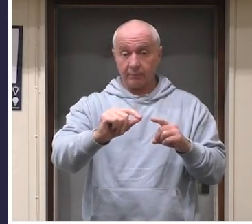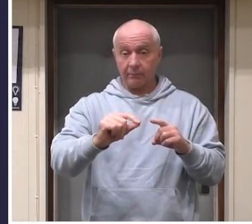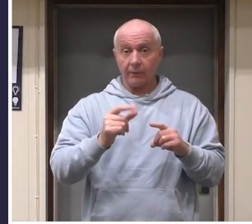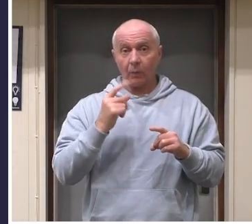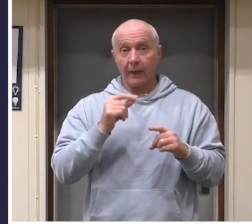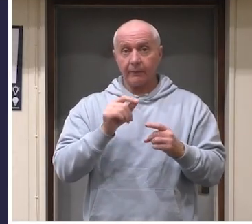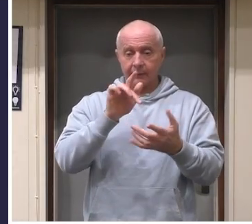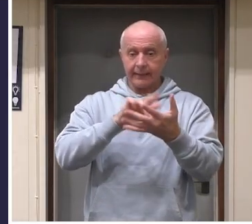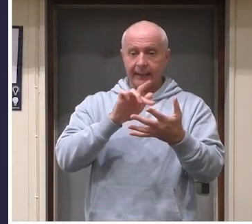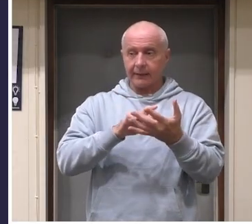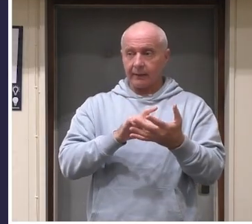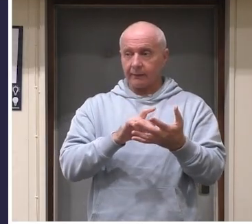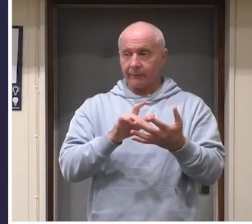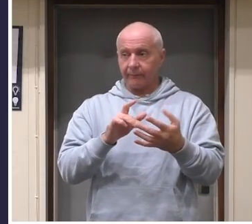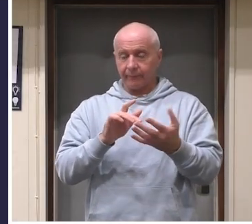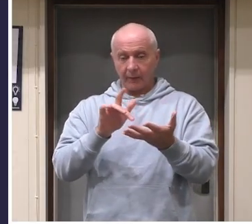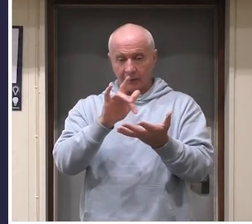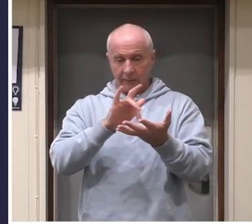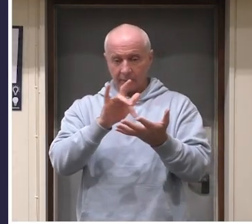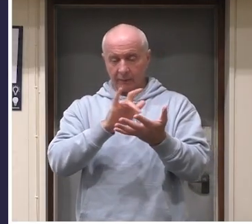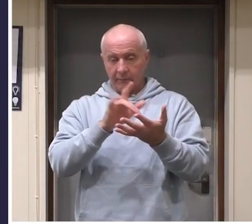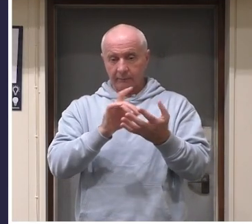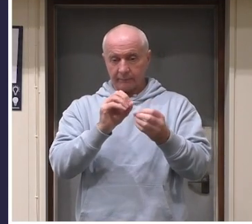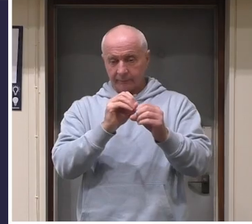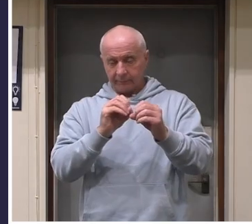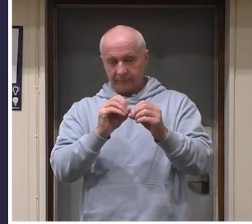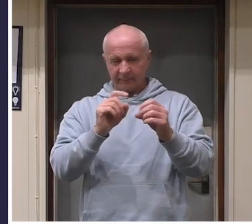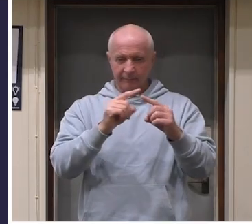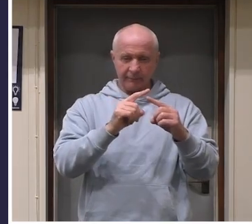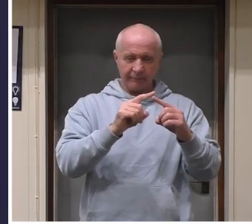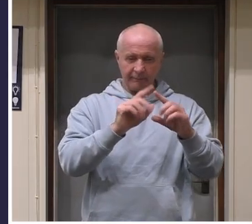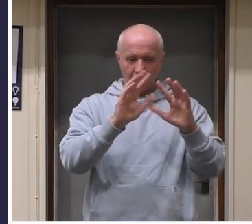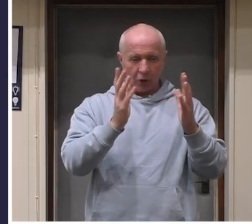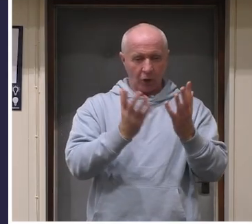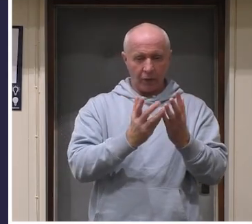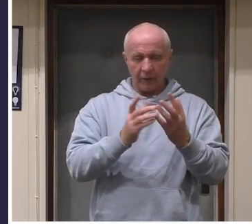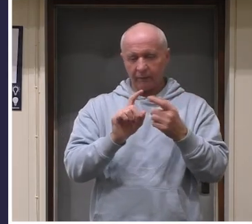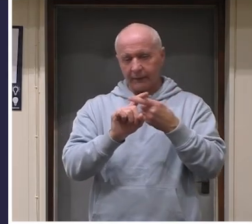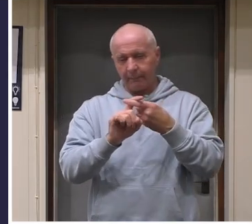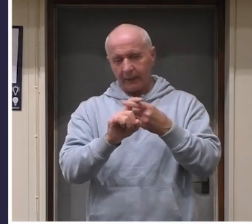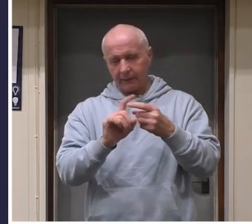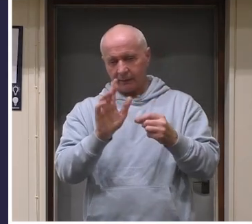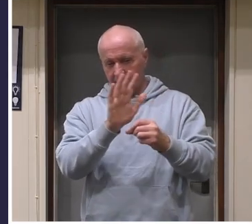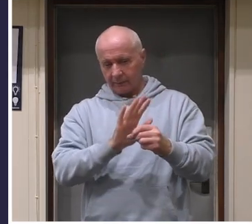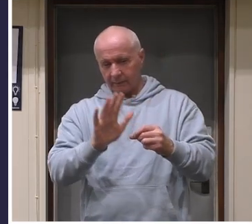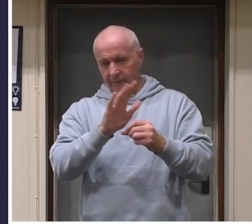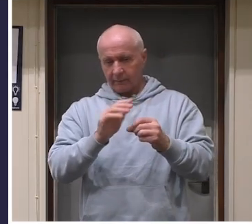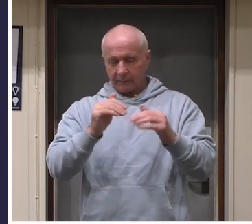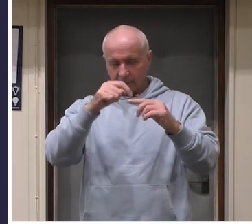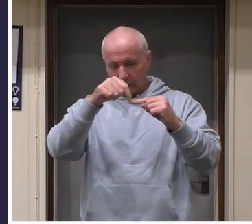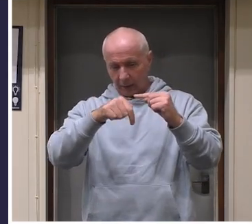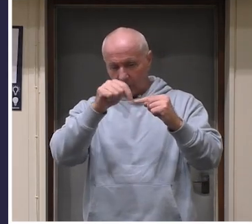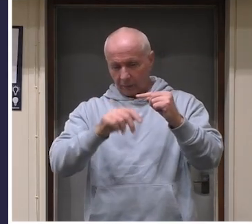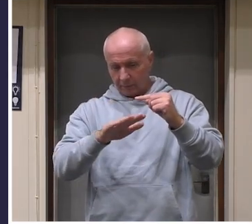take the sensor and move it around the surface of the Earth, depending on what the Earth is made of or above, below the